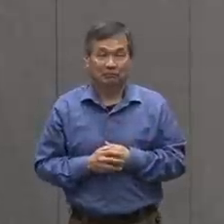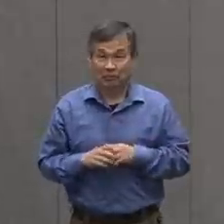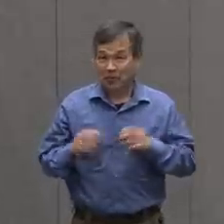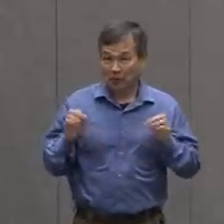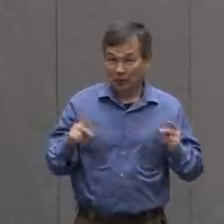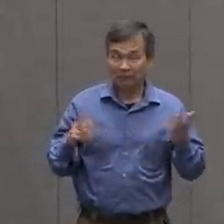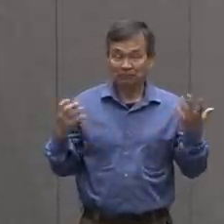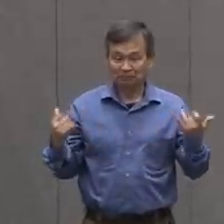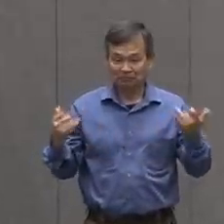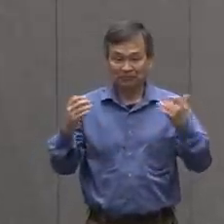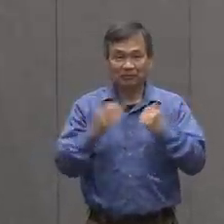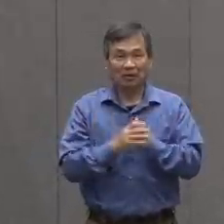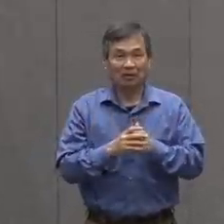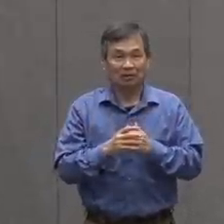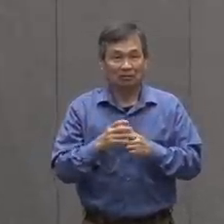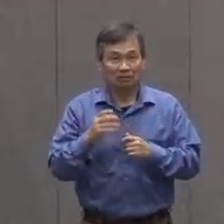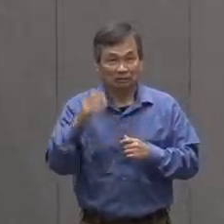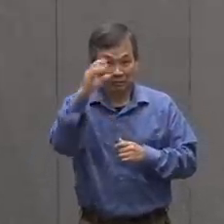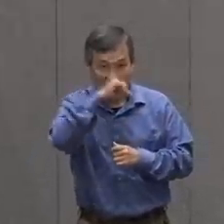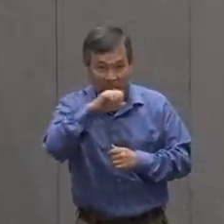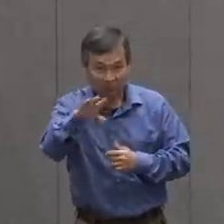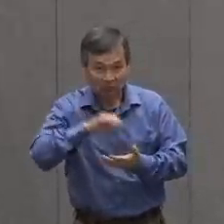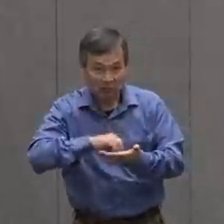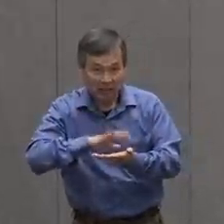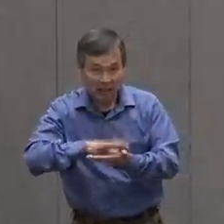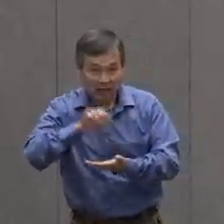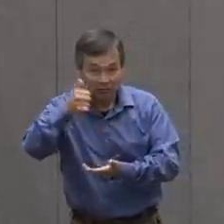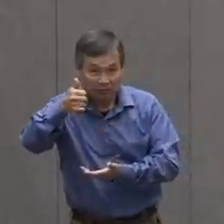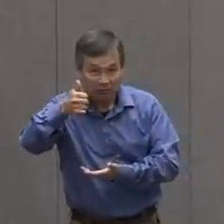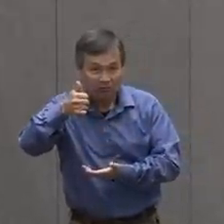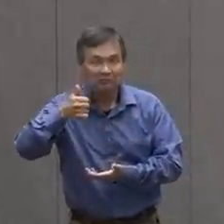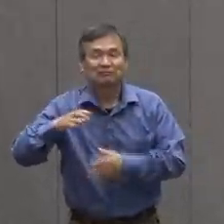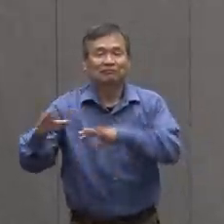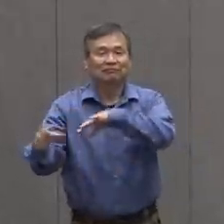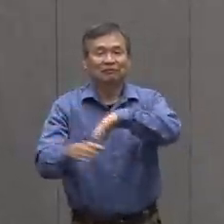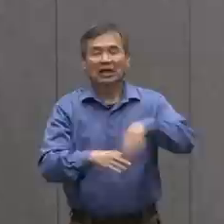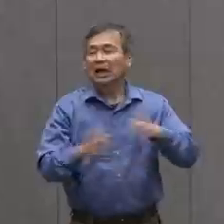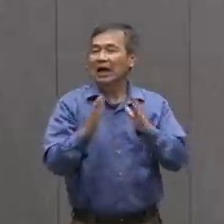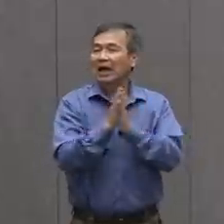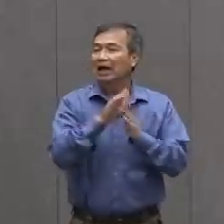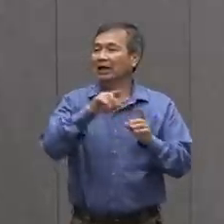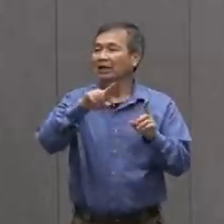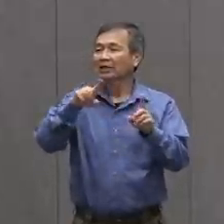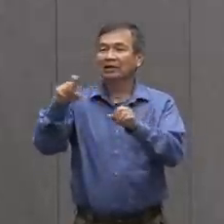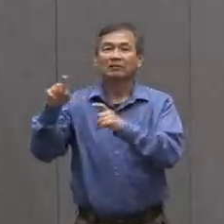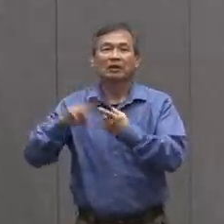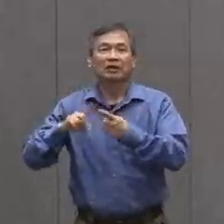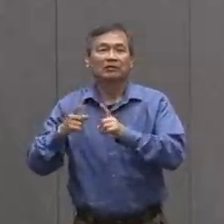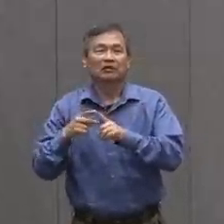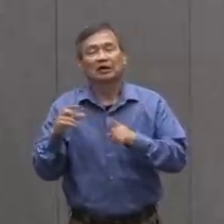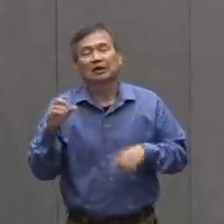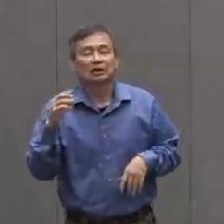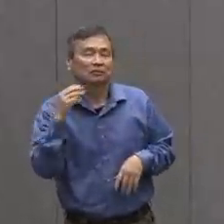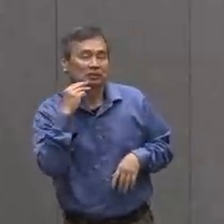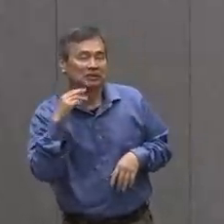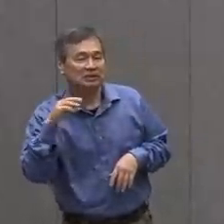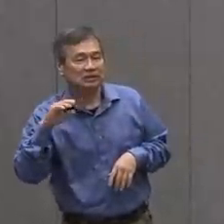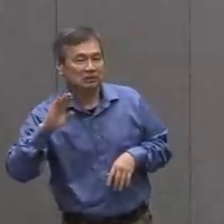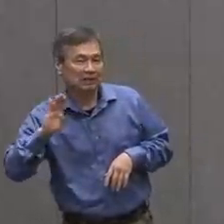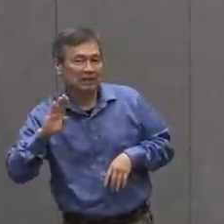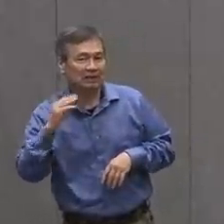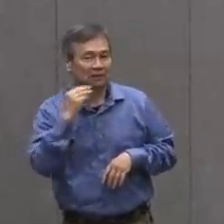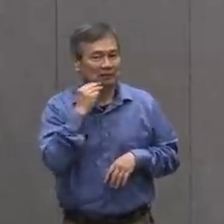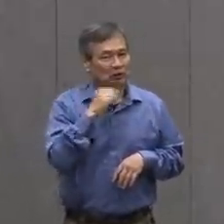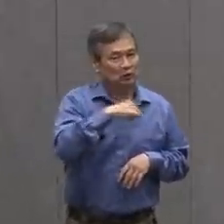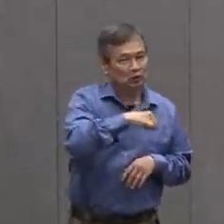Okay. Do you have your number? Great. So I asked my friends Mrs. B and Mrs. Q, and I wrote down my own guess